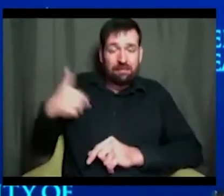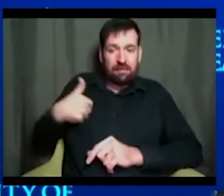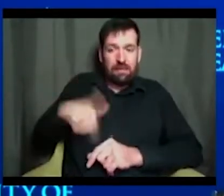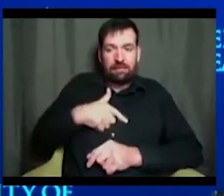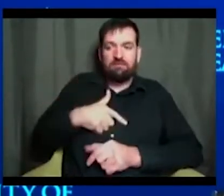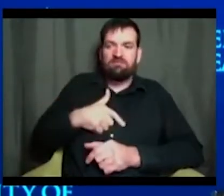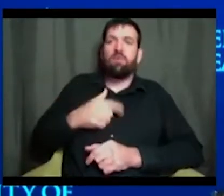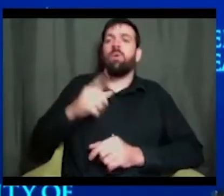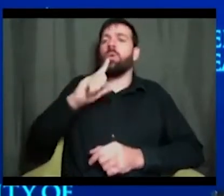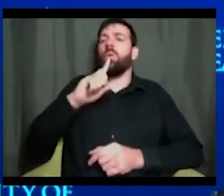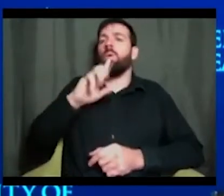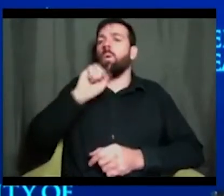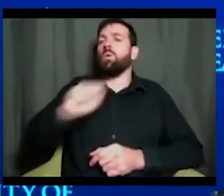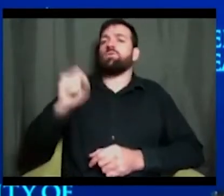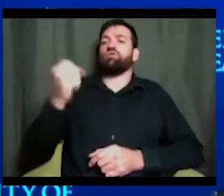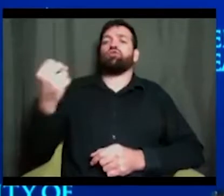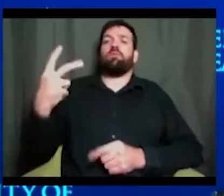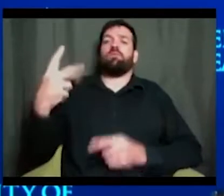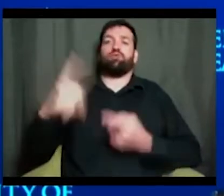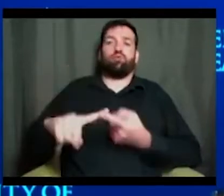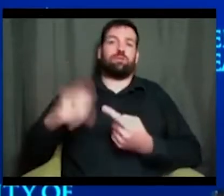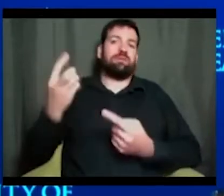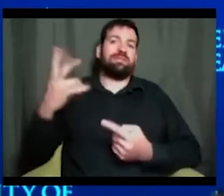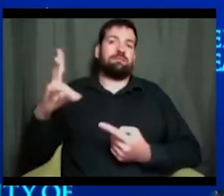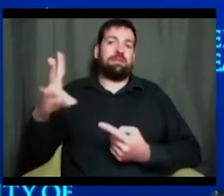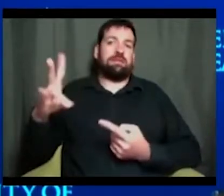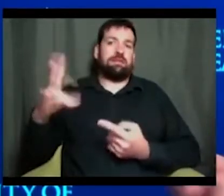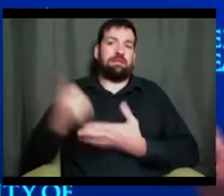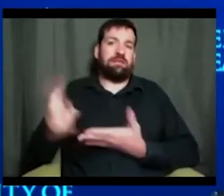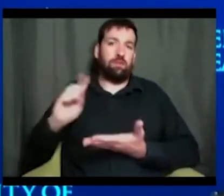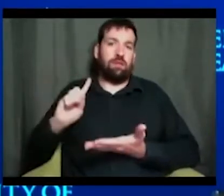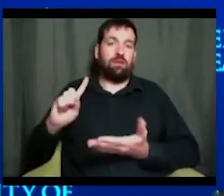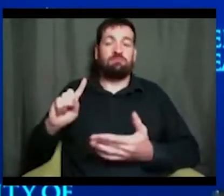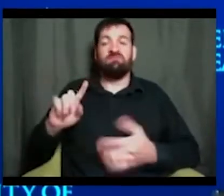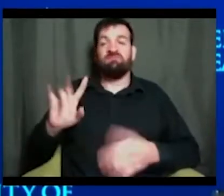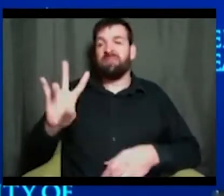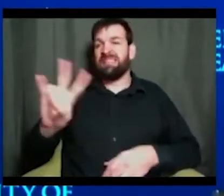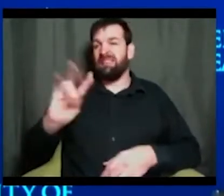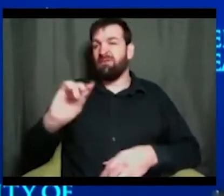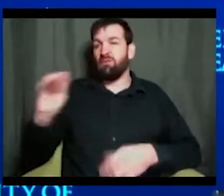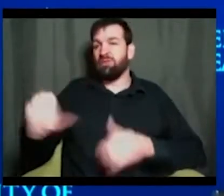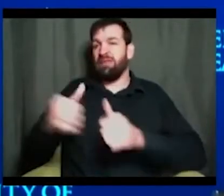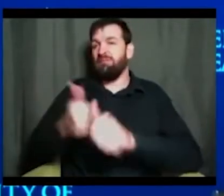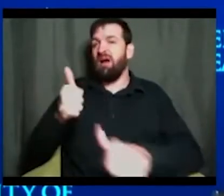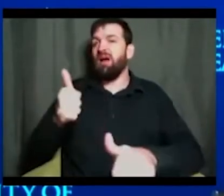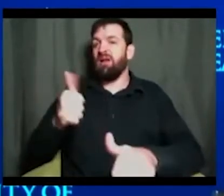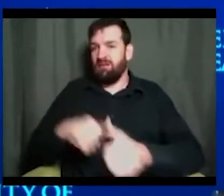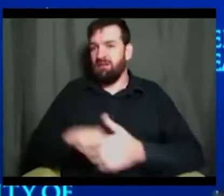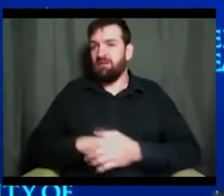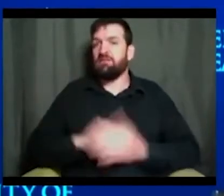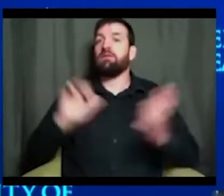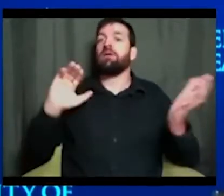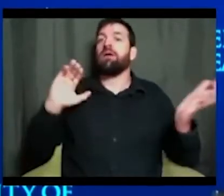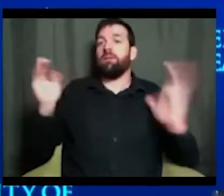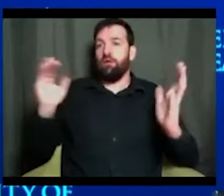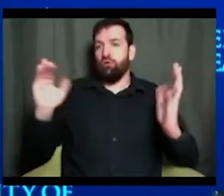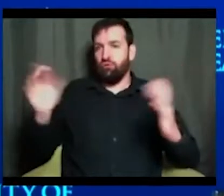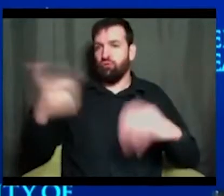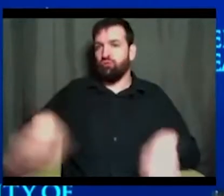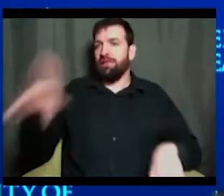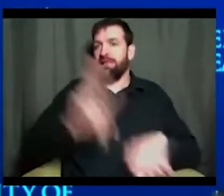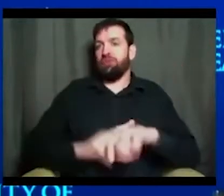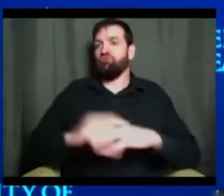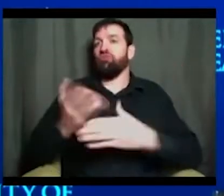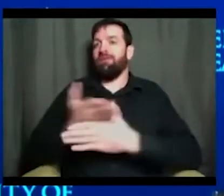year olds last week, and we're about 7 points behind on the 12 to 17 year olds compared to the national average.